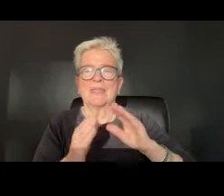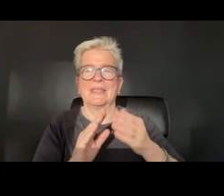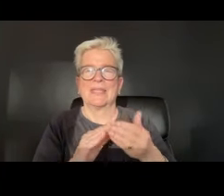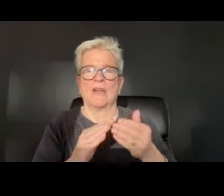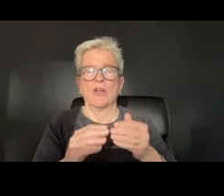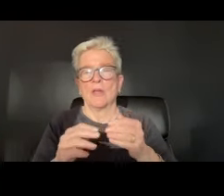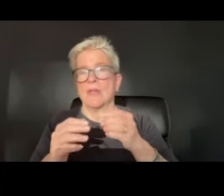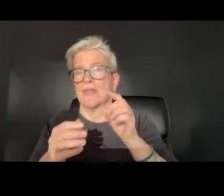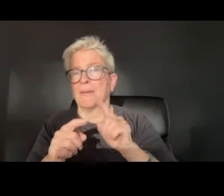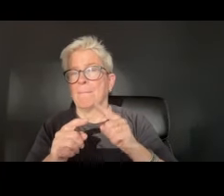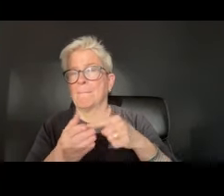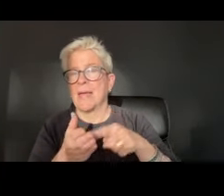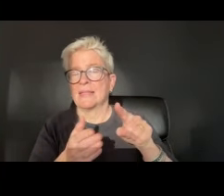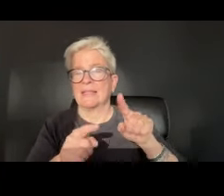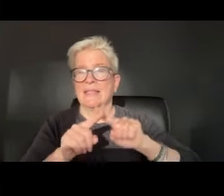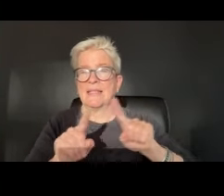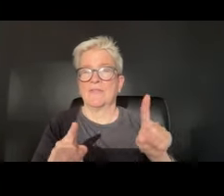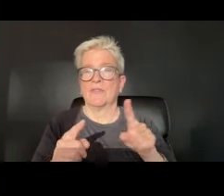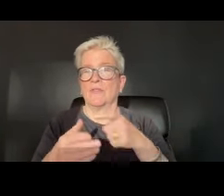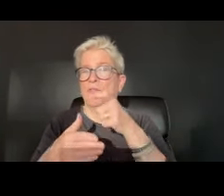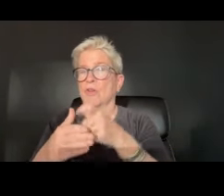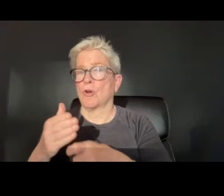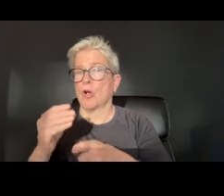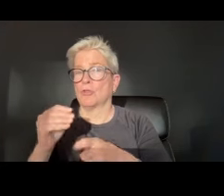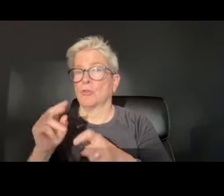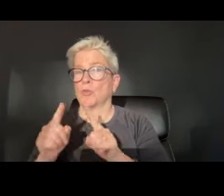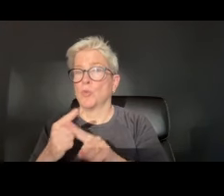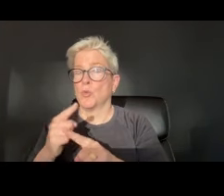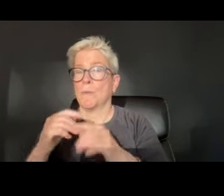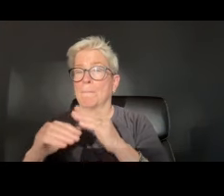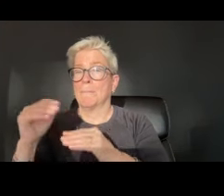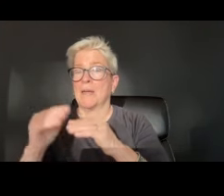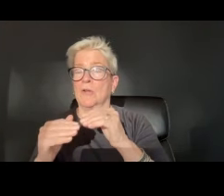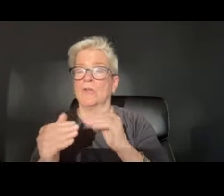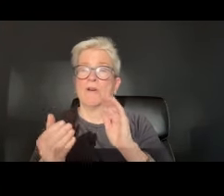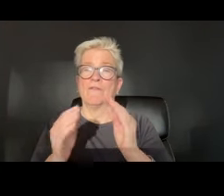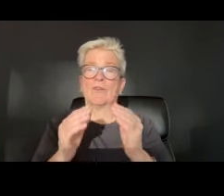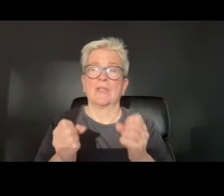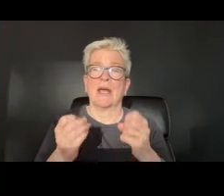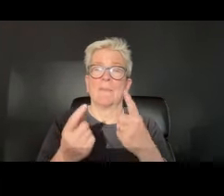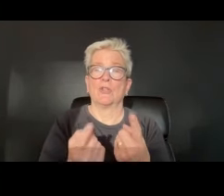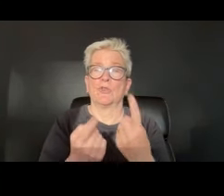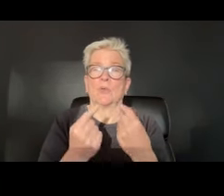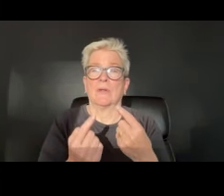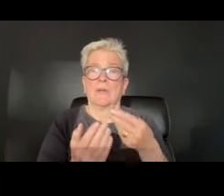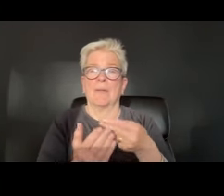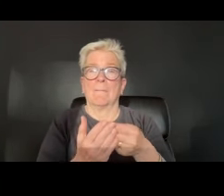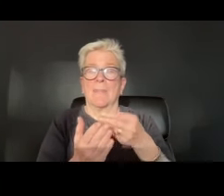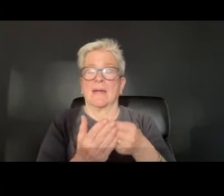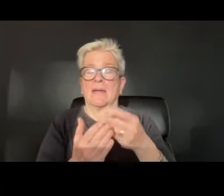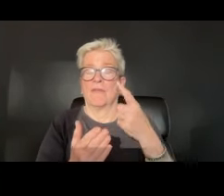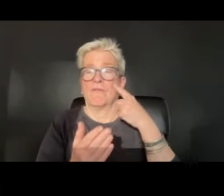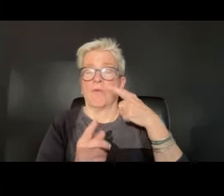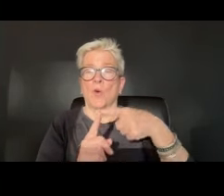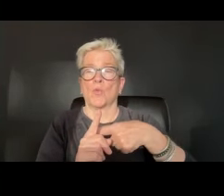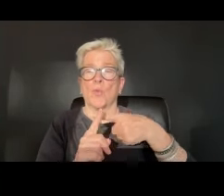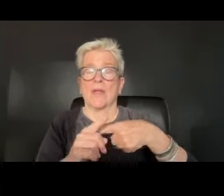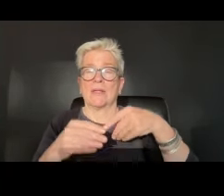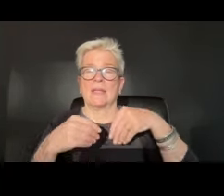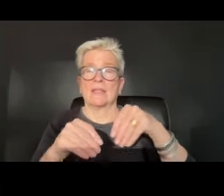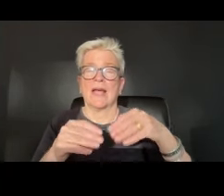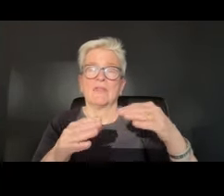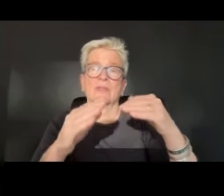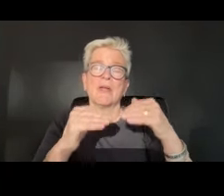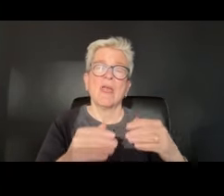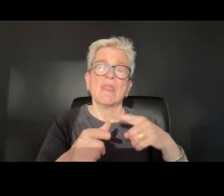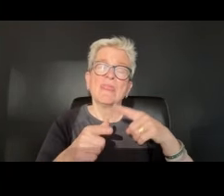build and what you can get in rent or sales. However, there also are programs like mandatory housing affordability